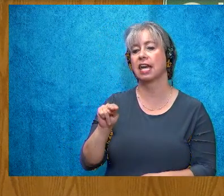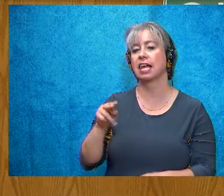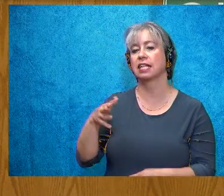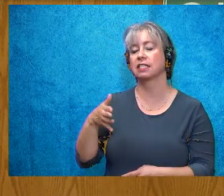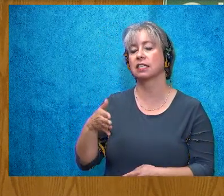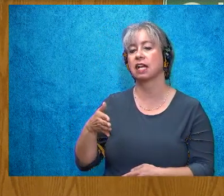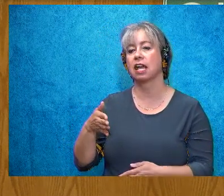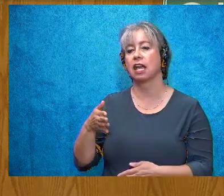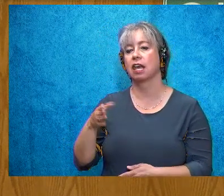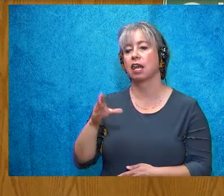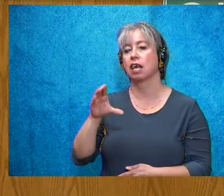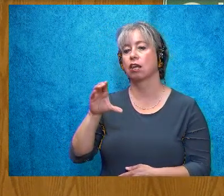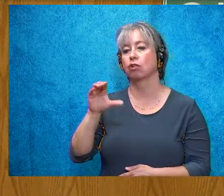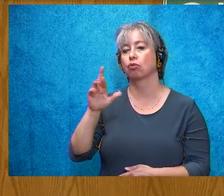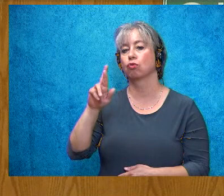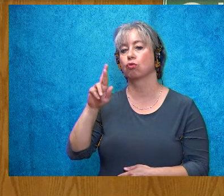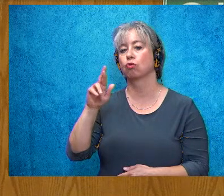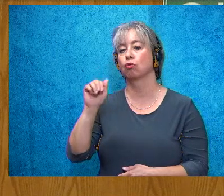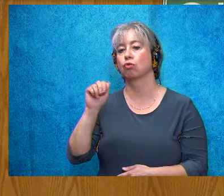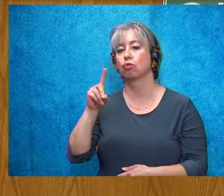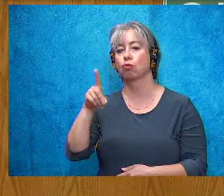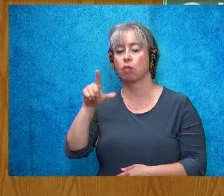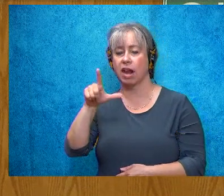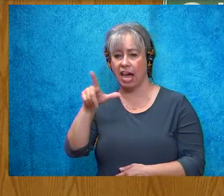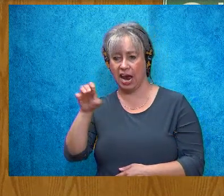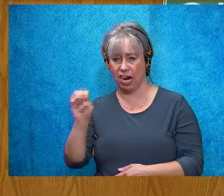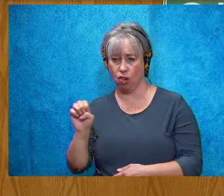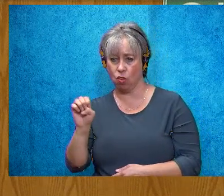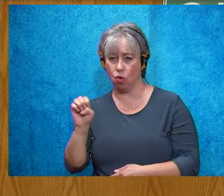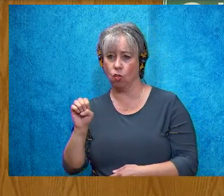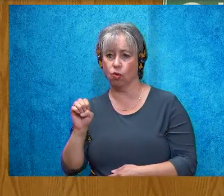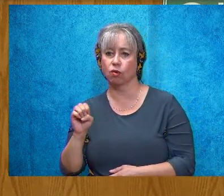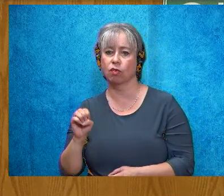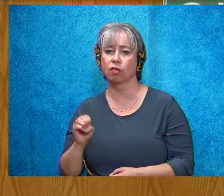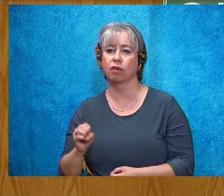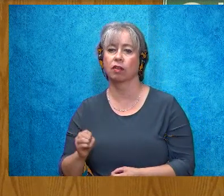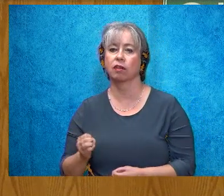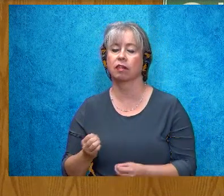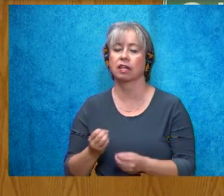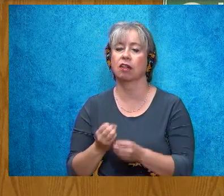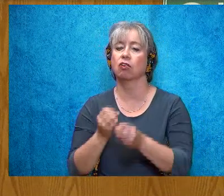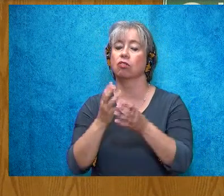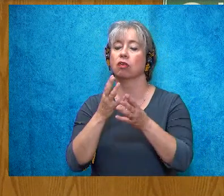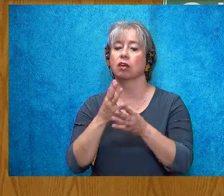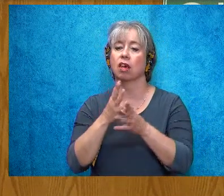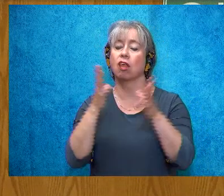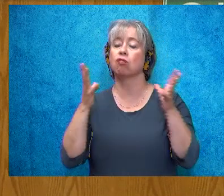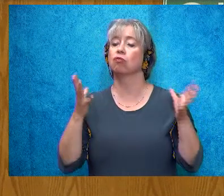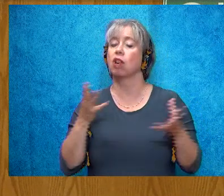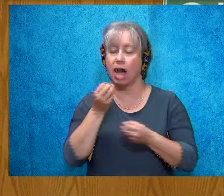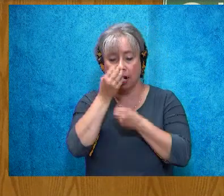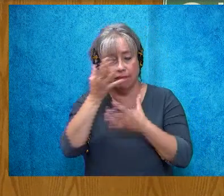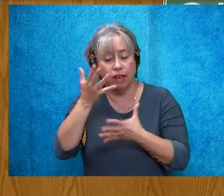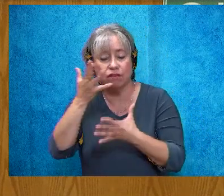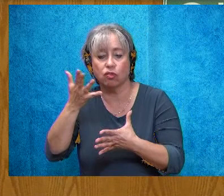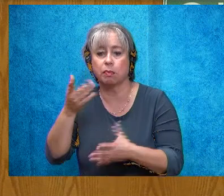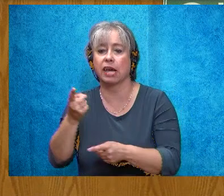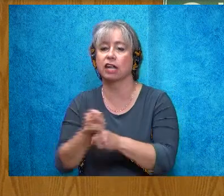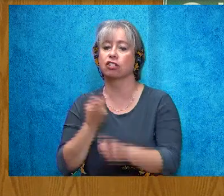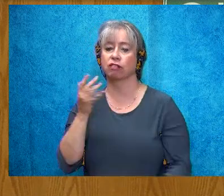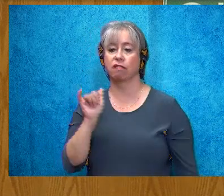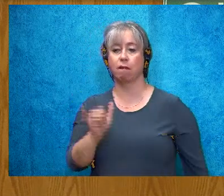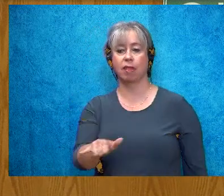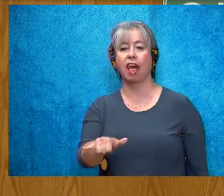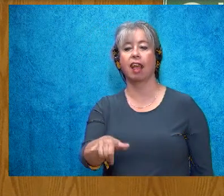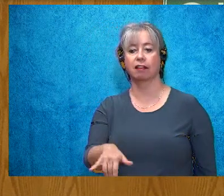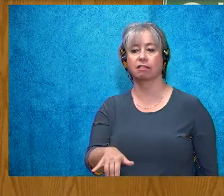for a lot of demonstrations. A lot of information can come out of Newton's Cradle. We're going to look at